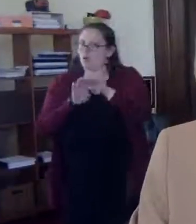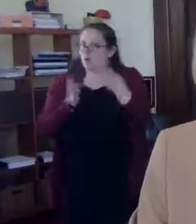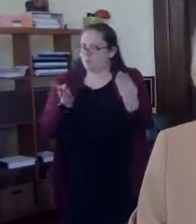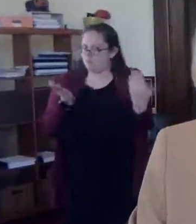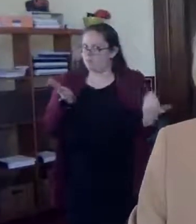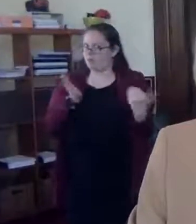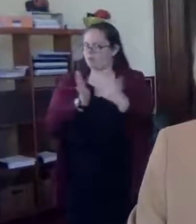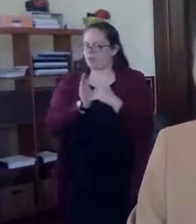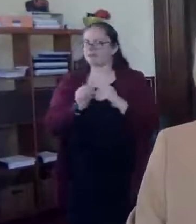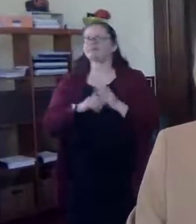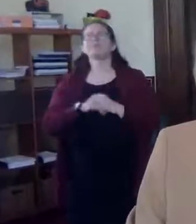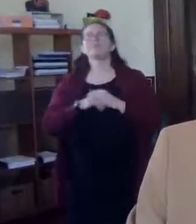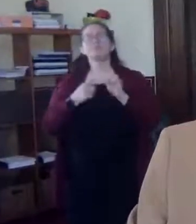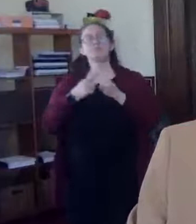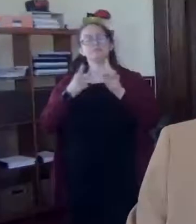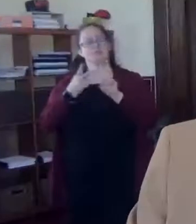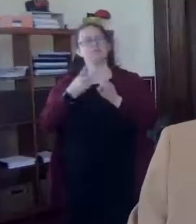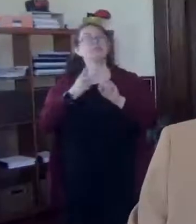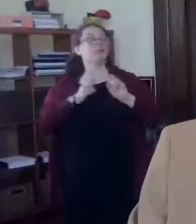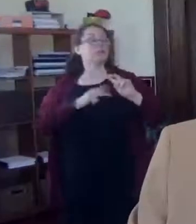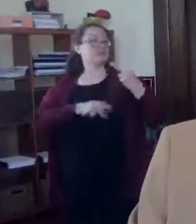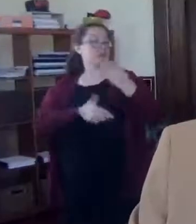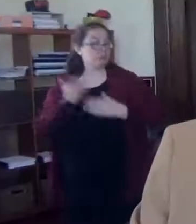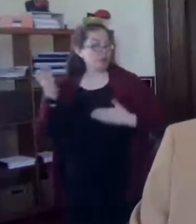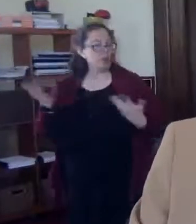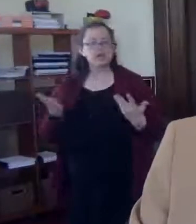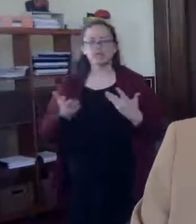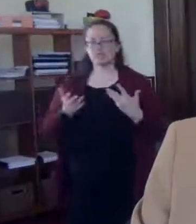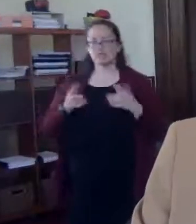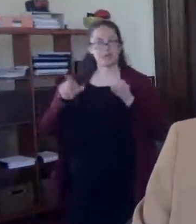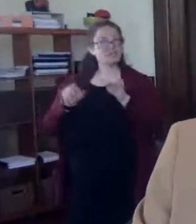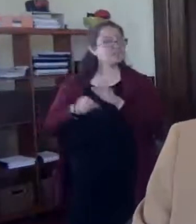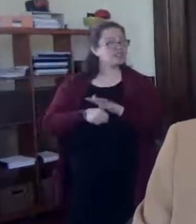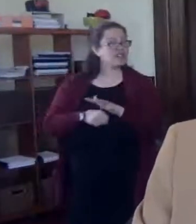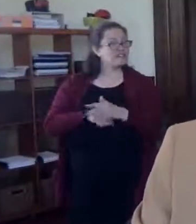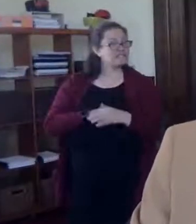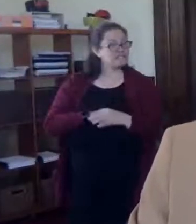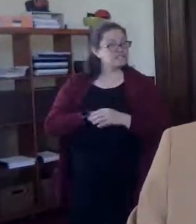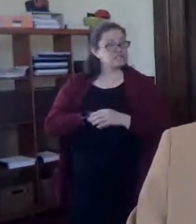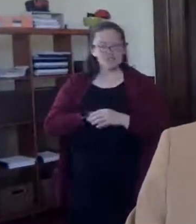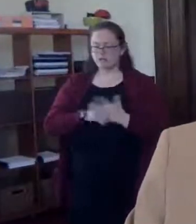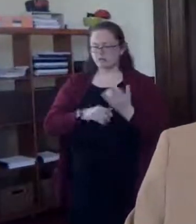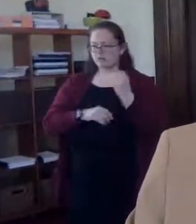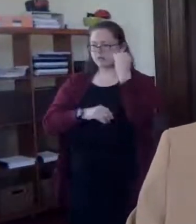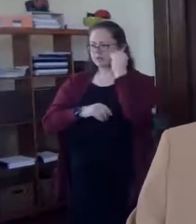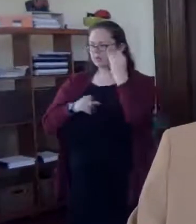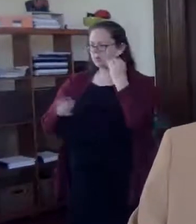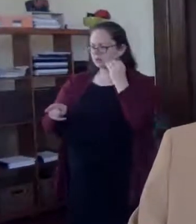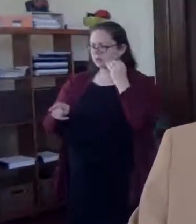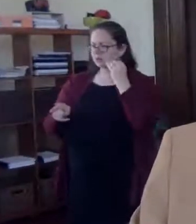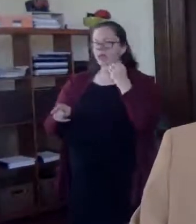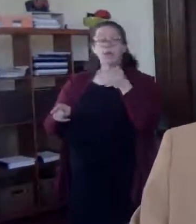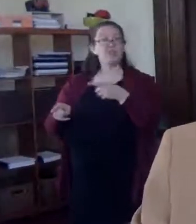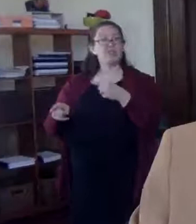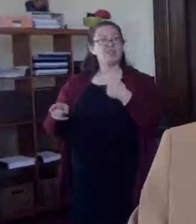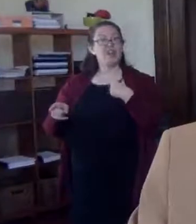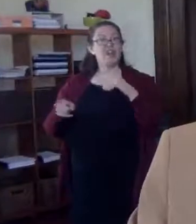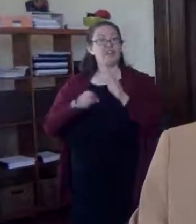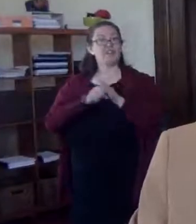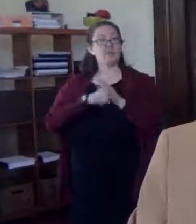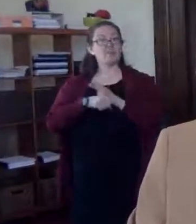have enough testing? Do you have adequate testing to test everyone who has COVID symptoms?